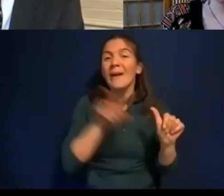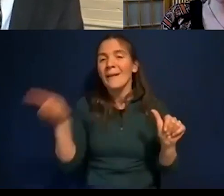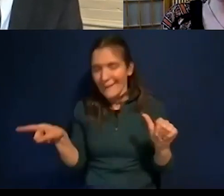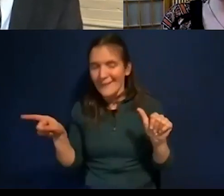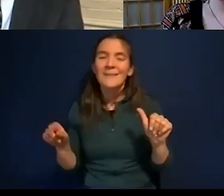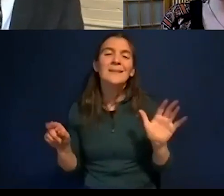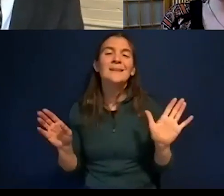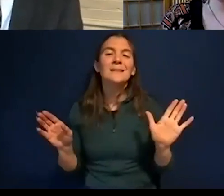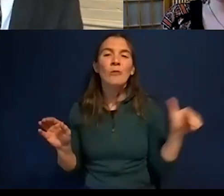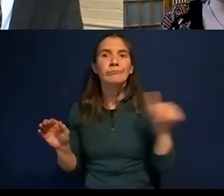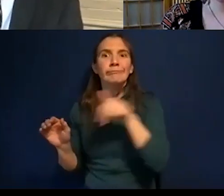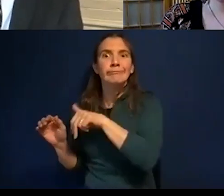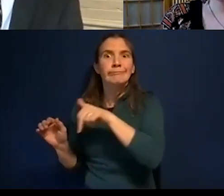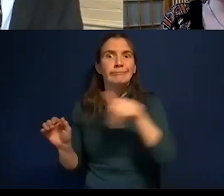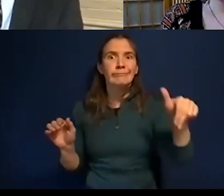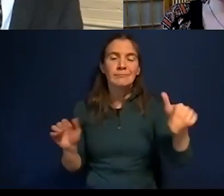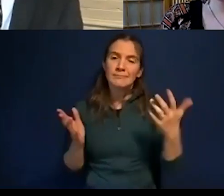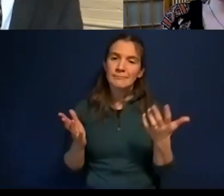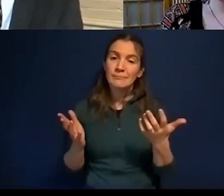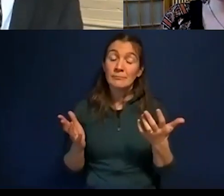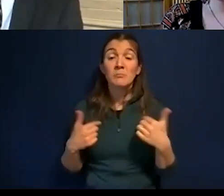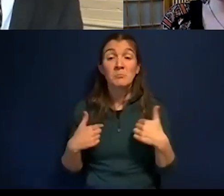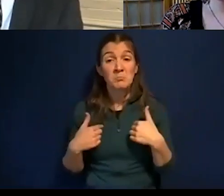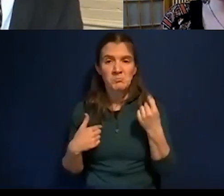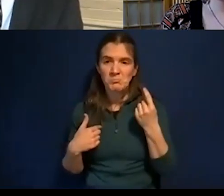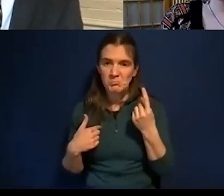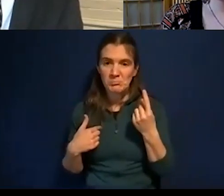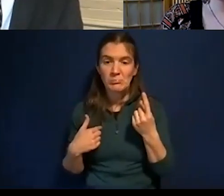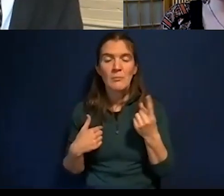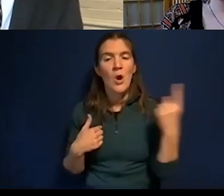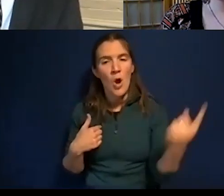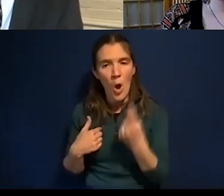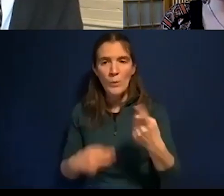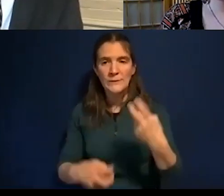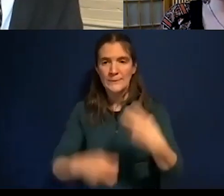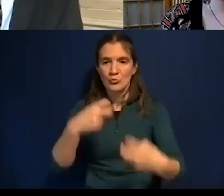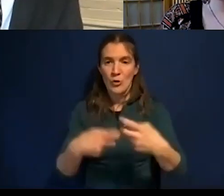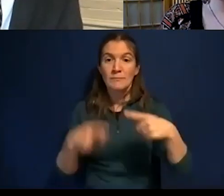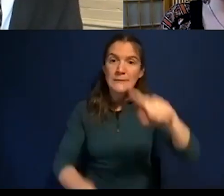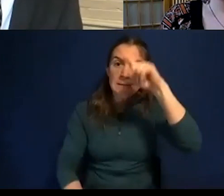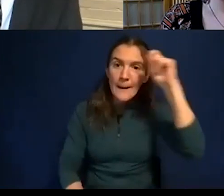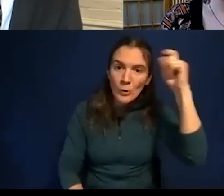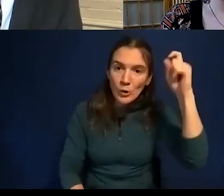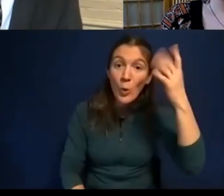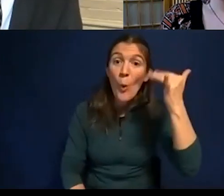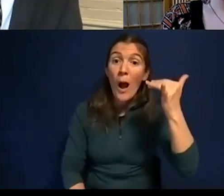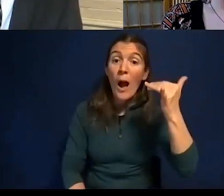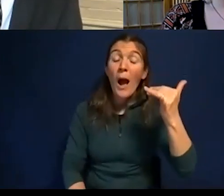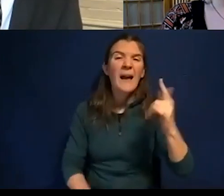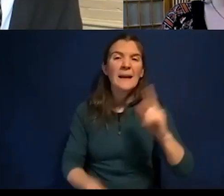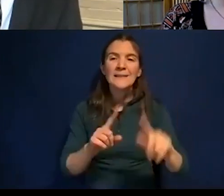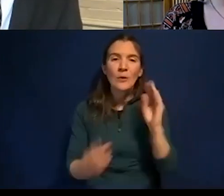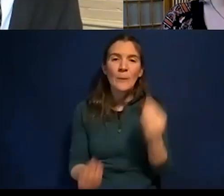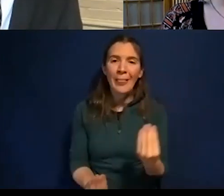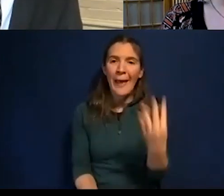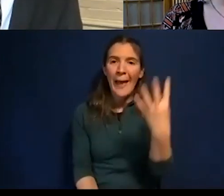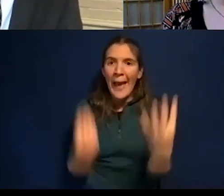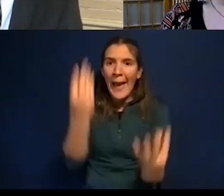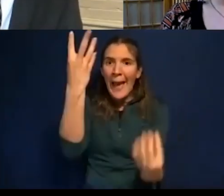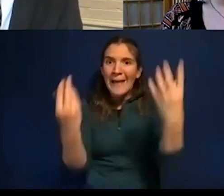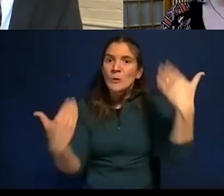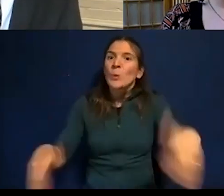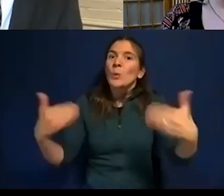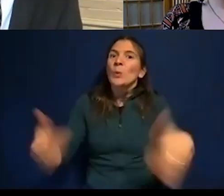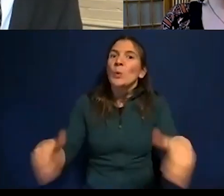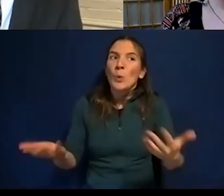And we have had chronic problems there in the summer because of the growth of the vegetation. Mm. And so there